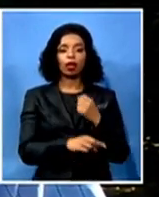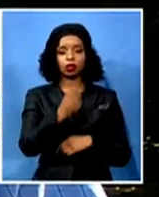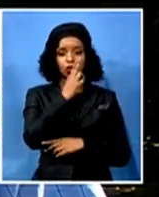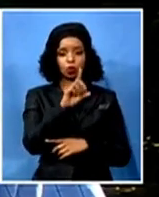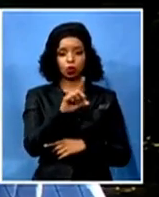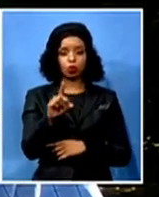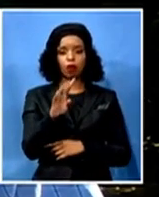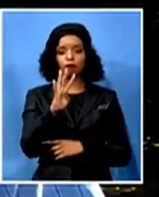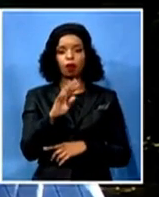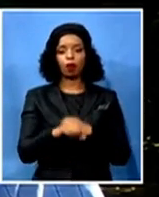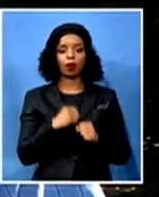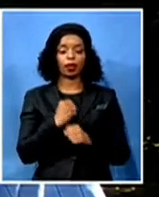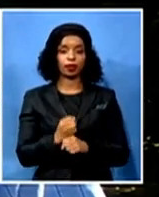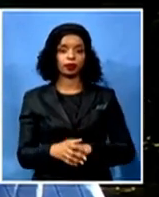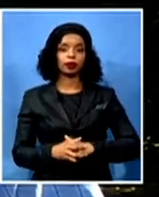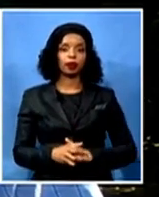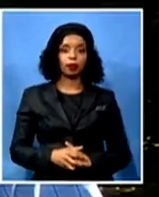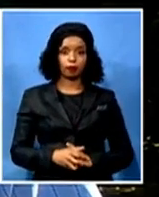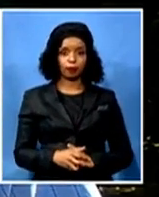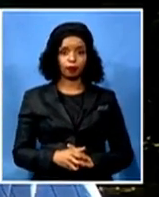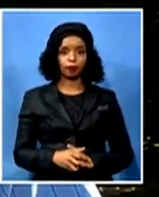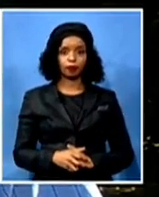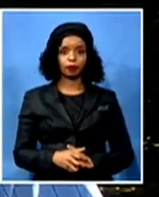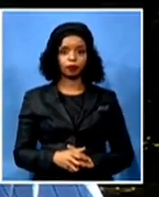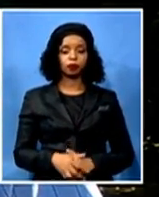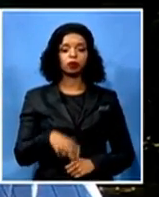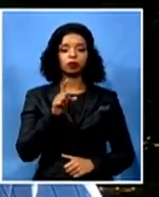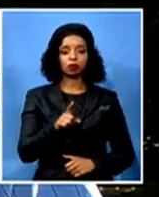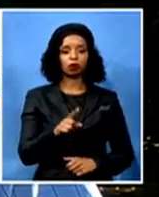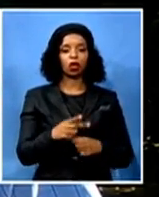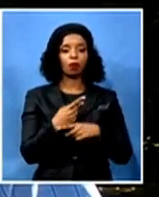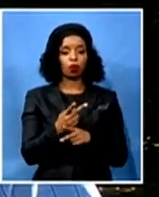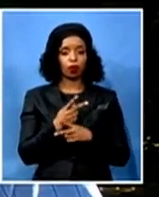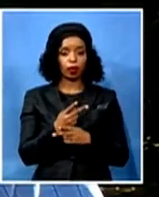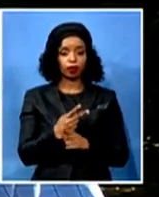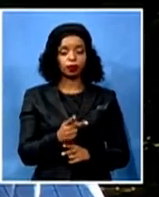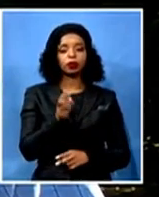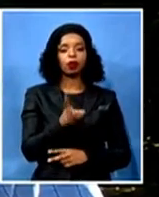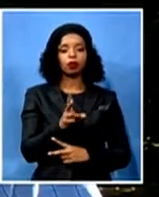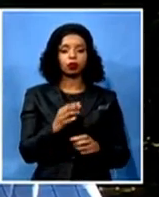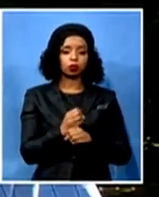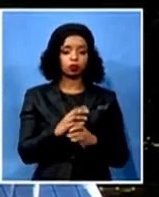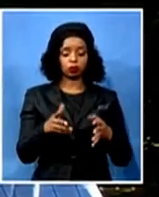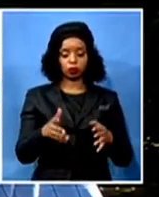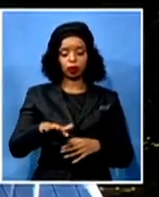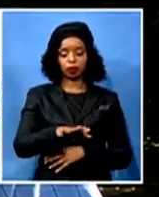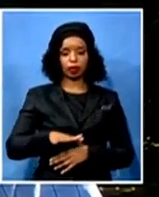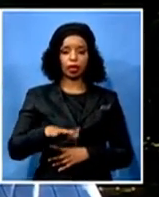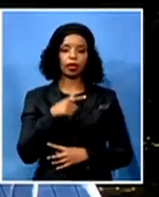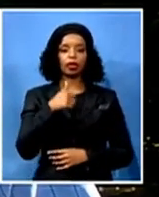the crop production of all citrus in this area, I would say, is at least 20